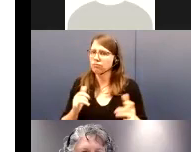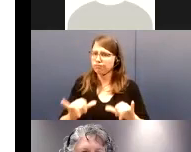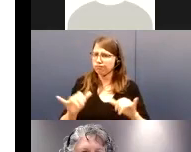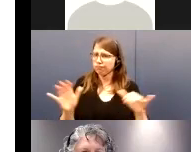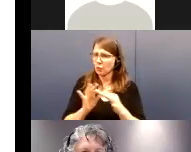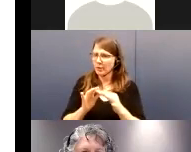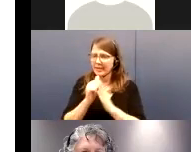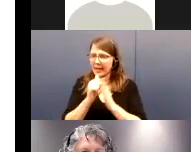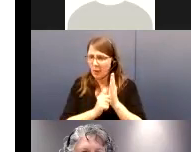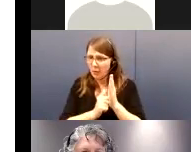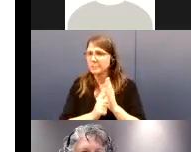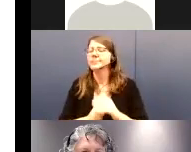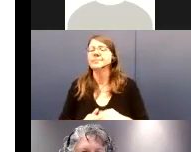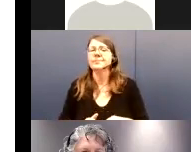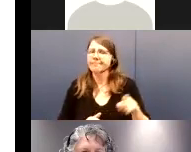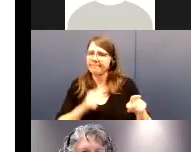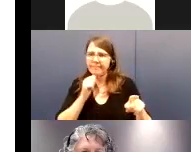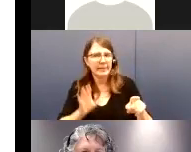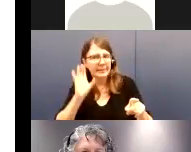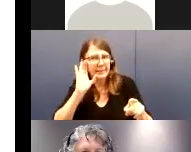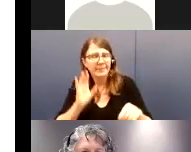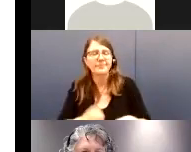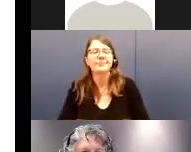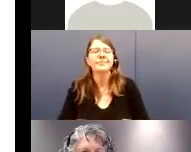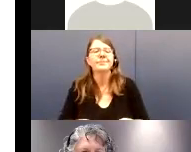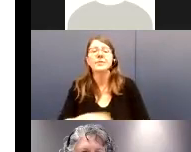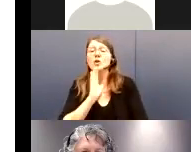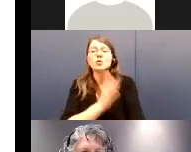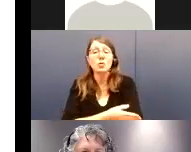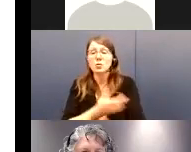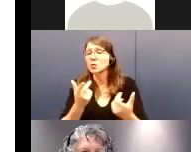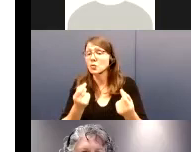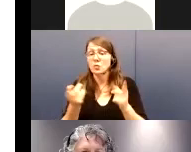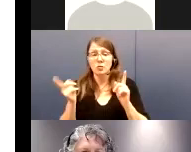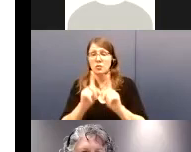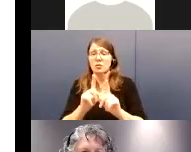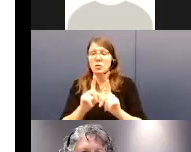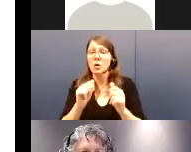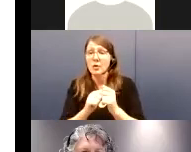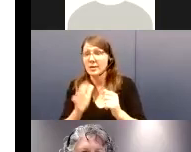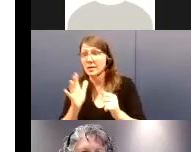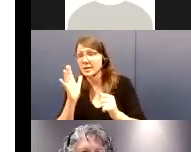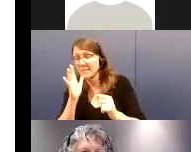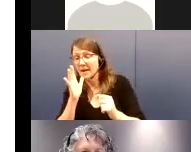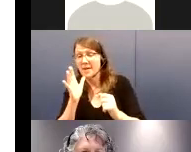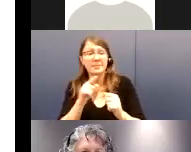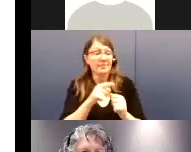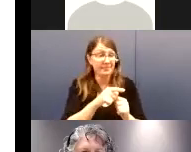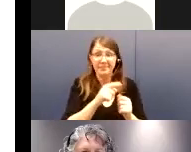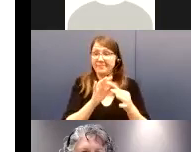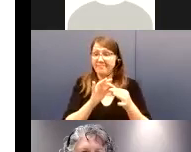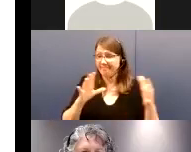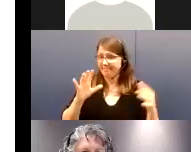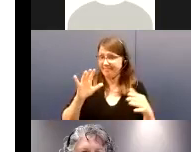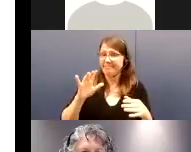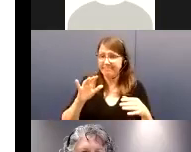was, the daughter went to the bank with mom, came off that joint account. Mom opened up her own account, because